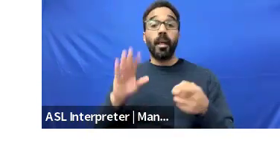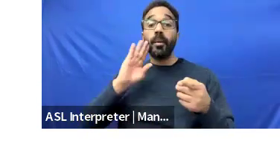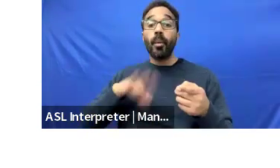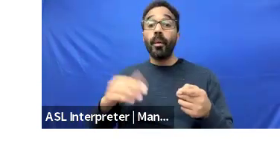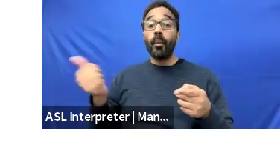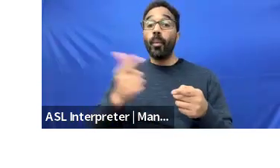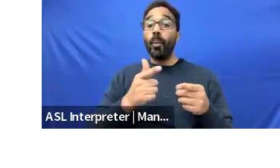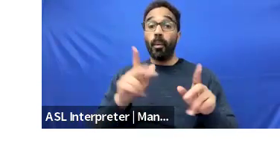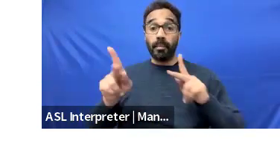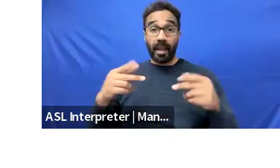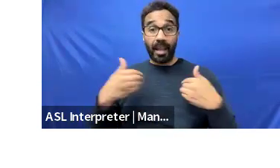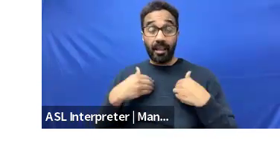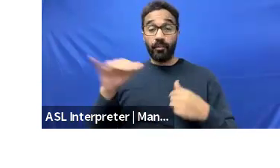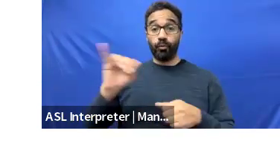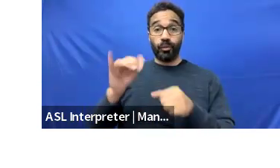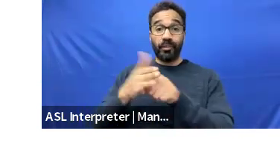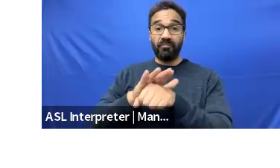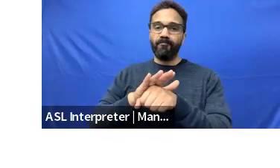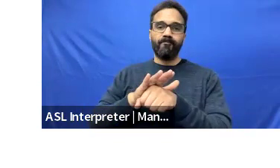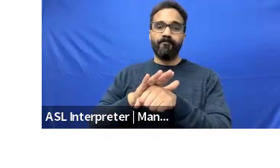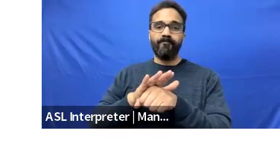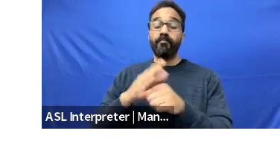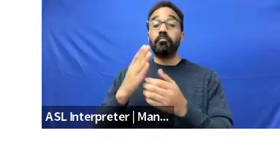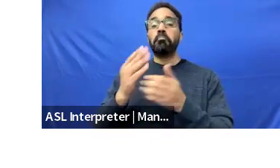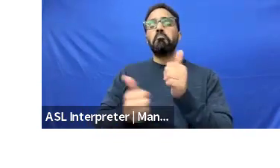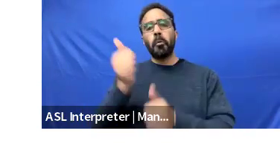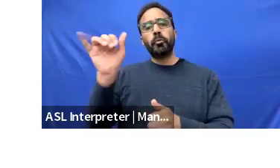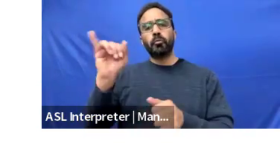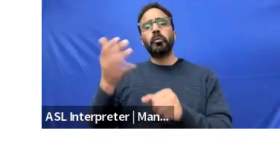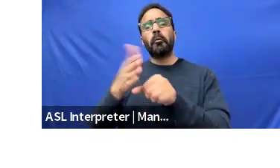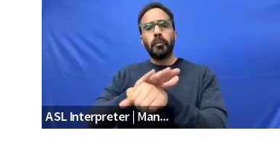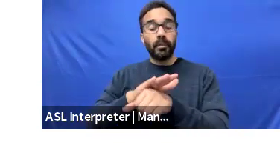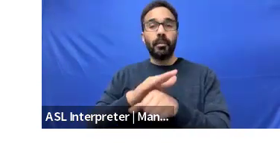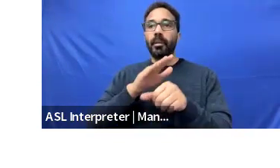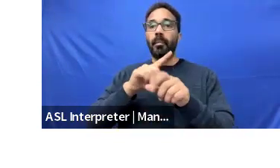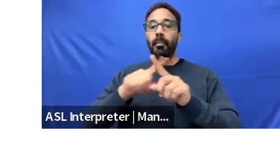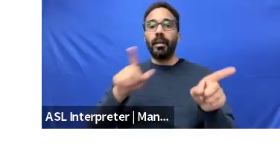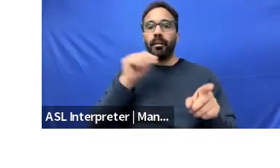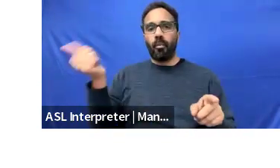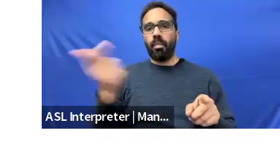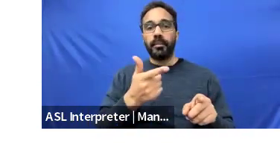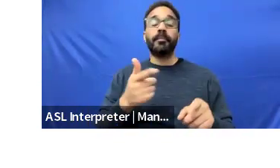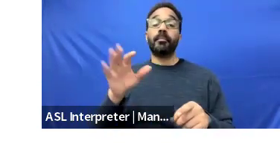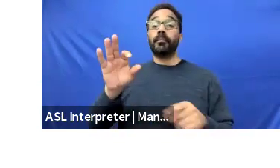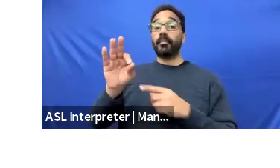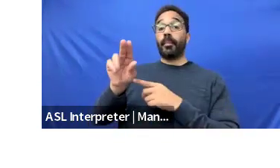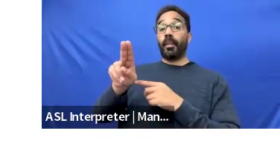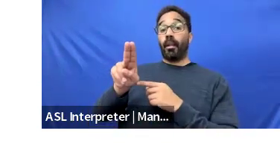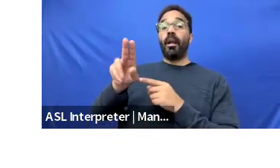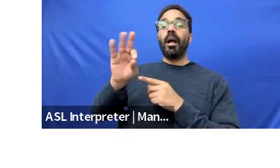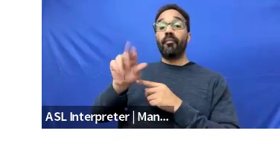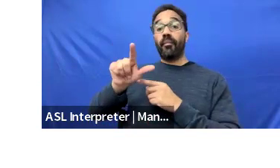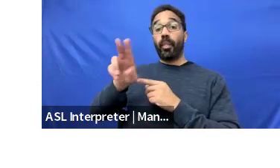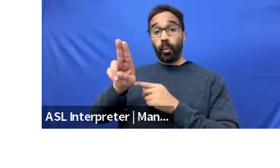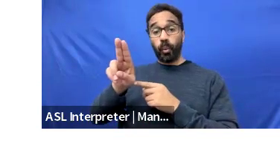covers the flu vaccine. Most do. For most individuals who have insurance, the flu vaccine is going to be at a